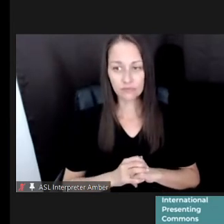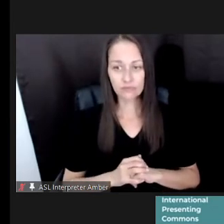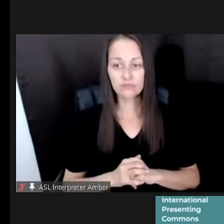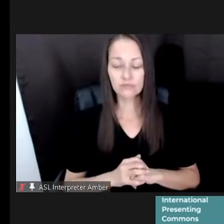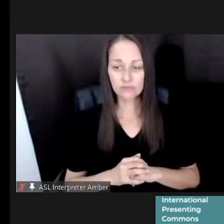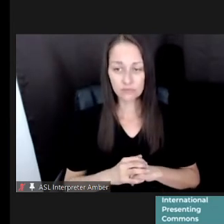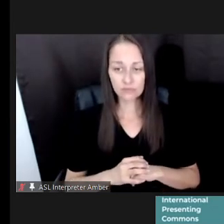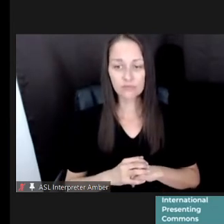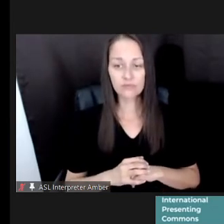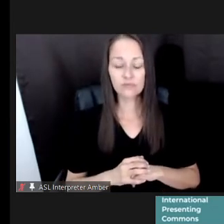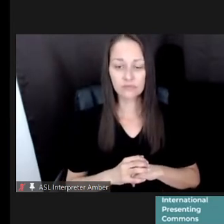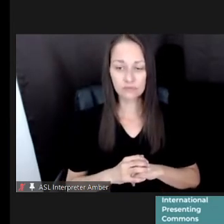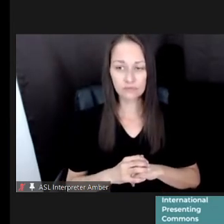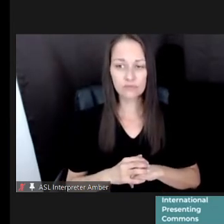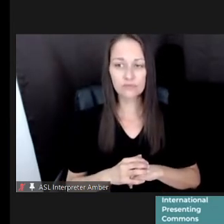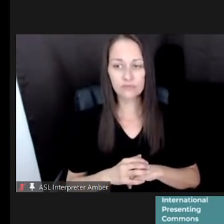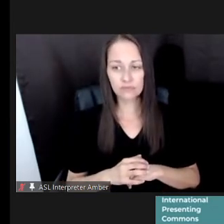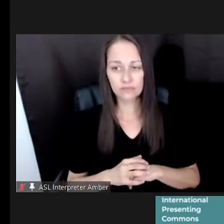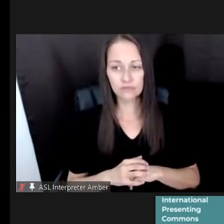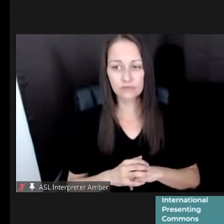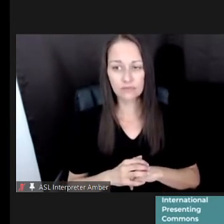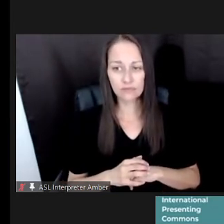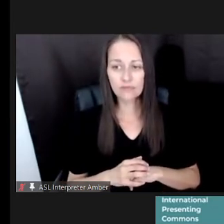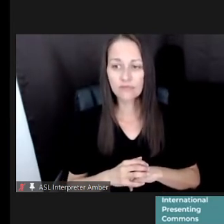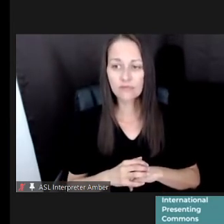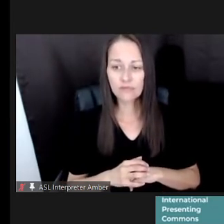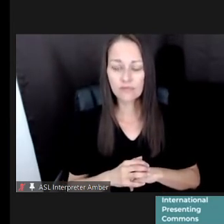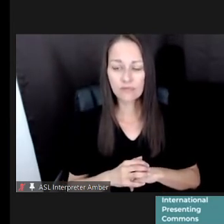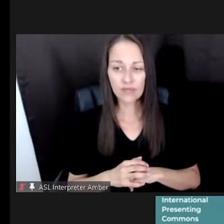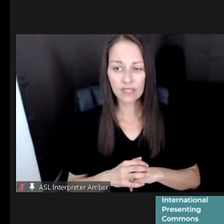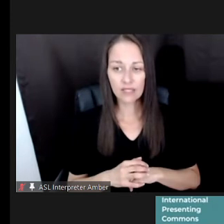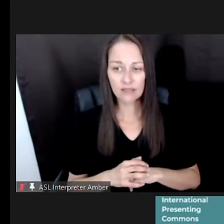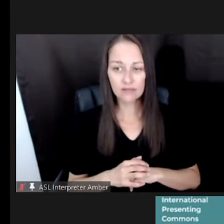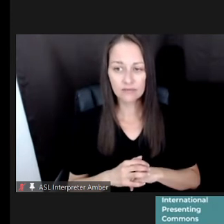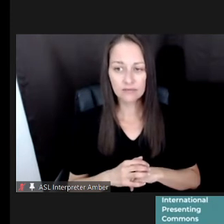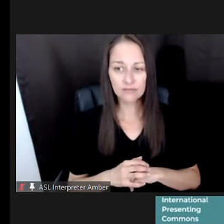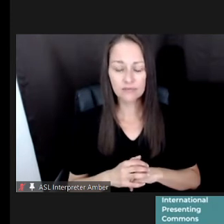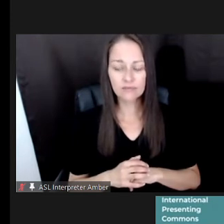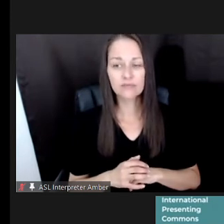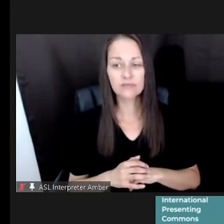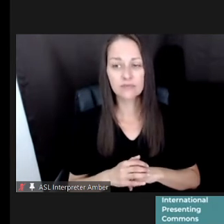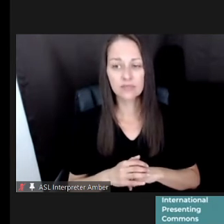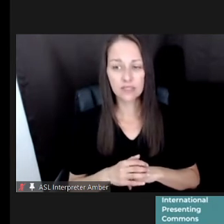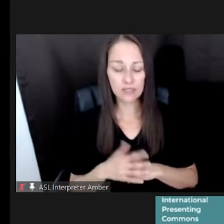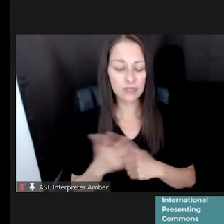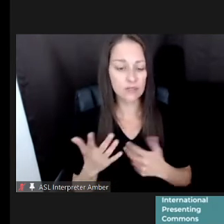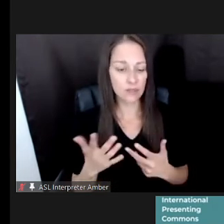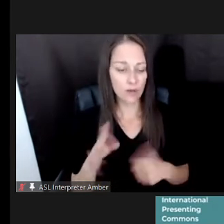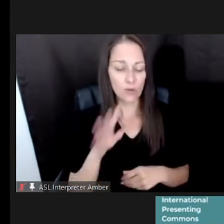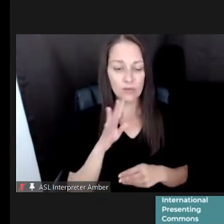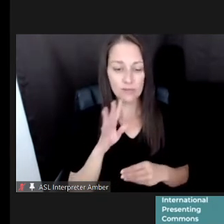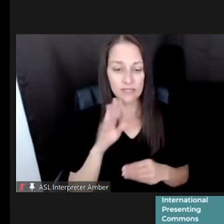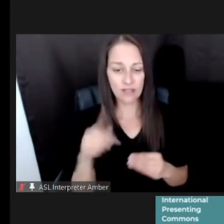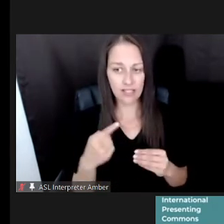we've sort of, Oscar Eustace has taken on Sahim Ali as